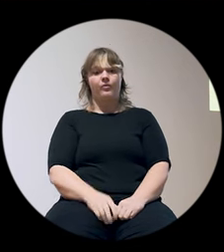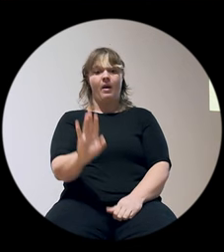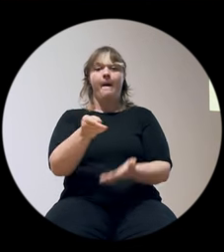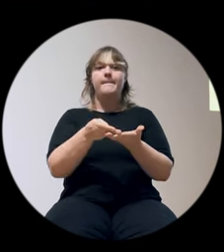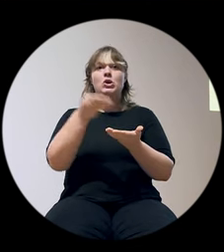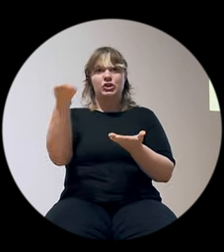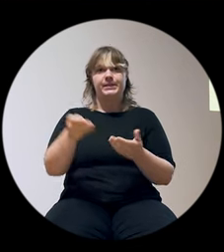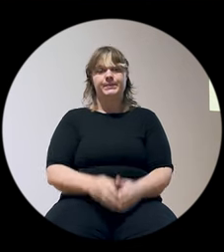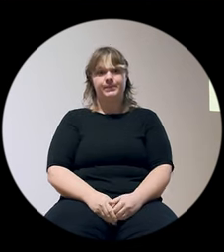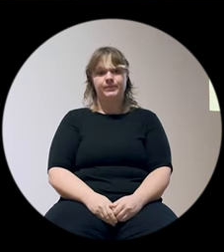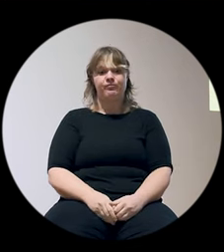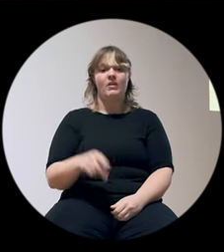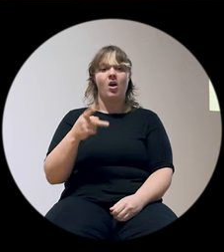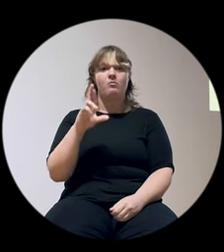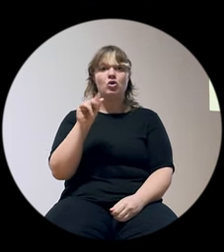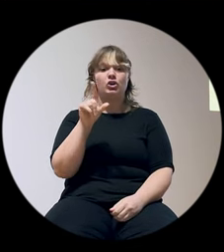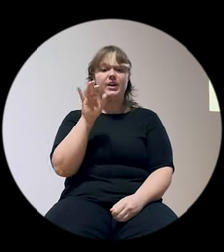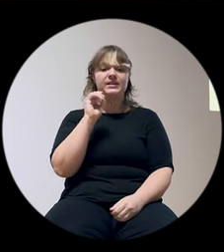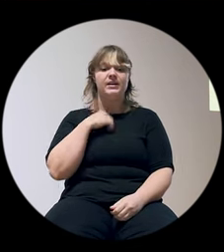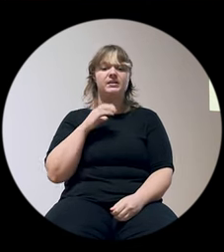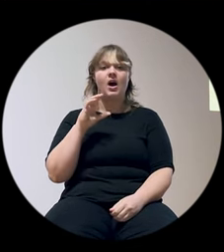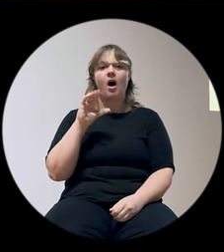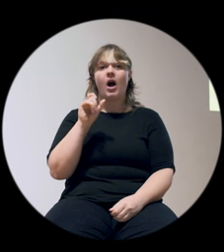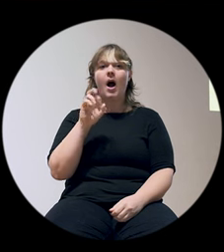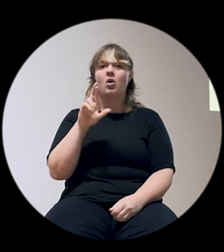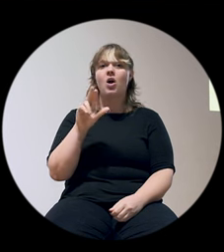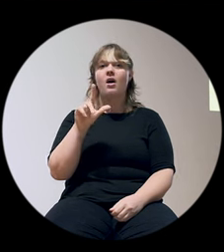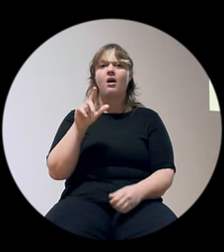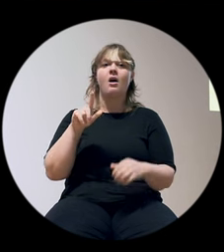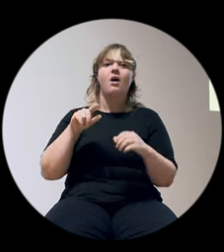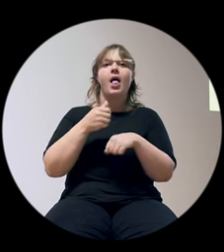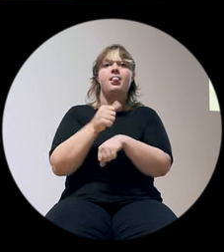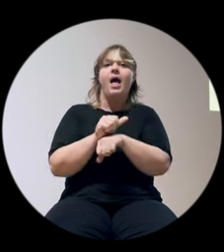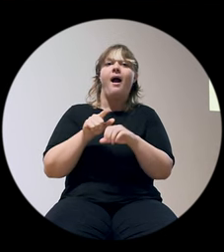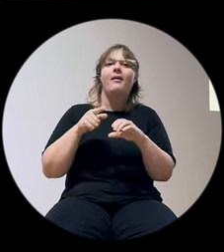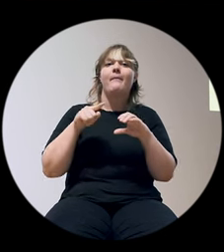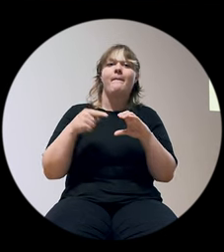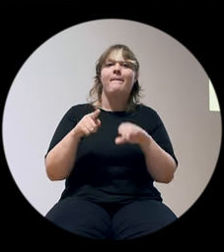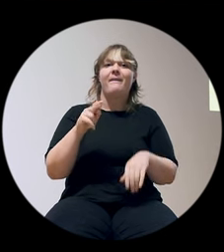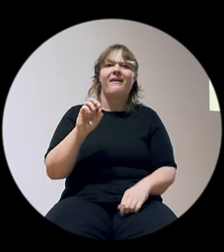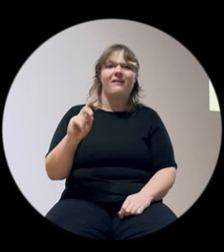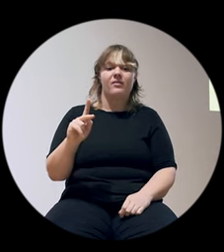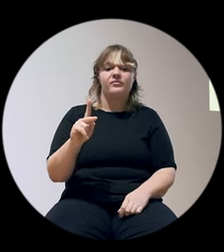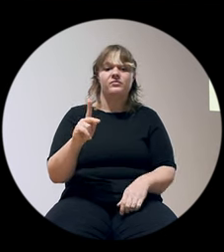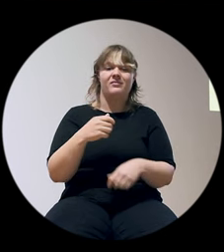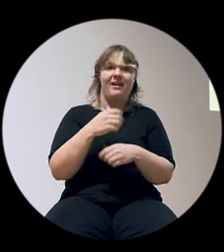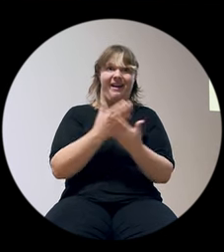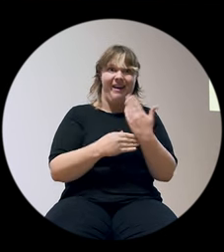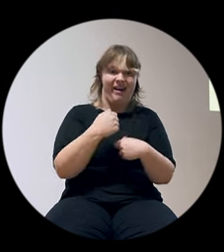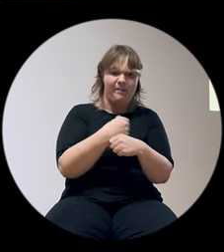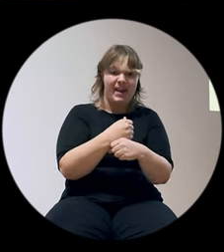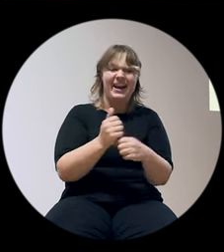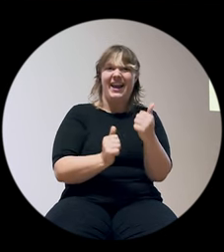Purchase. Purchase is a set of copper lock picks, handmade and engraved. Each pick holds